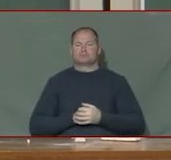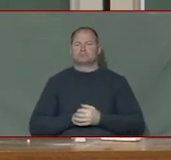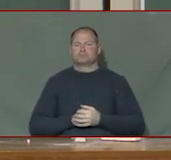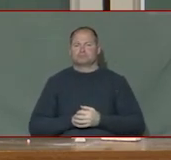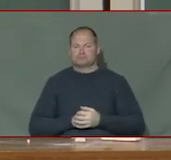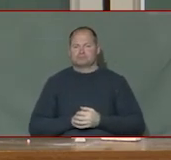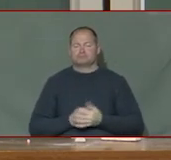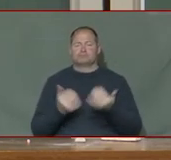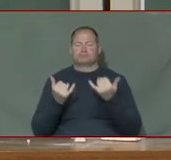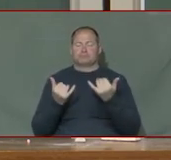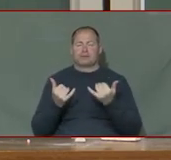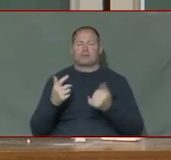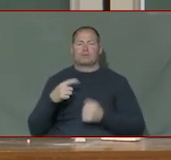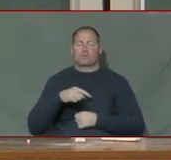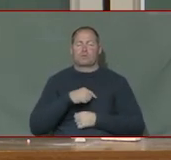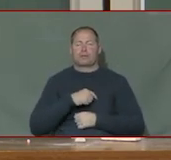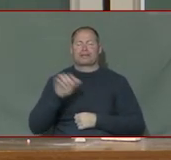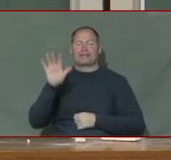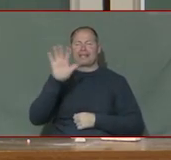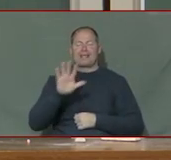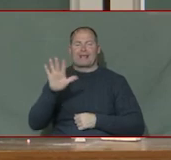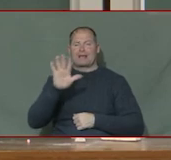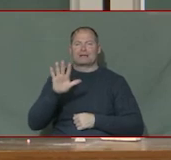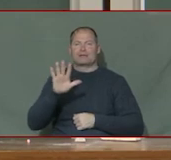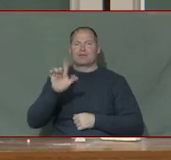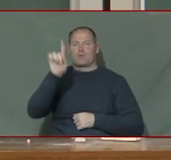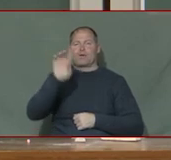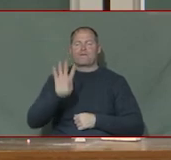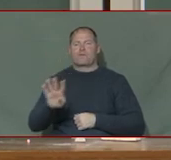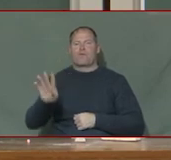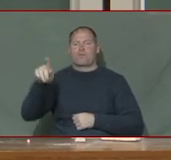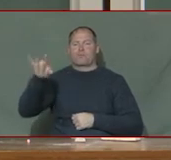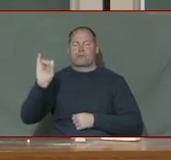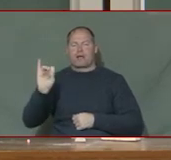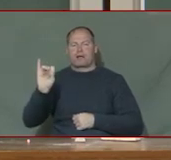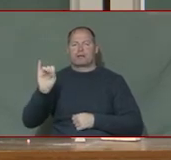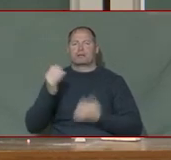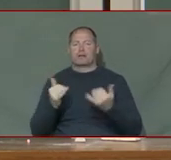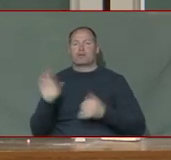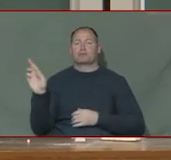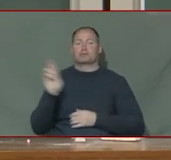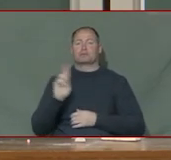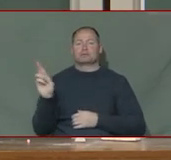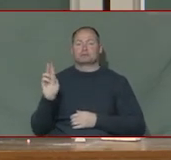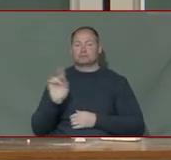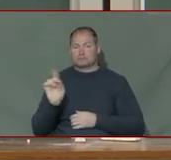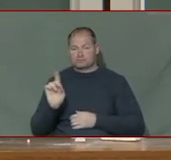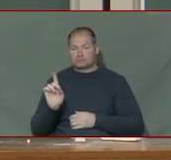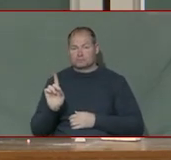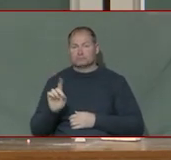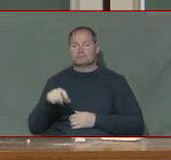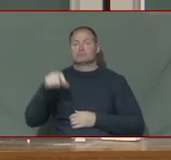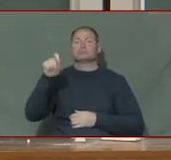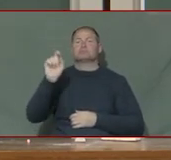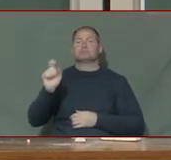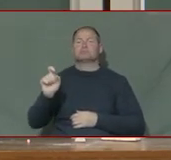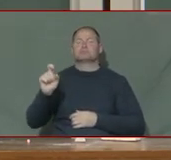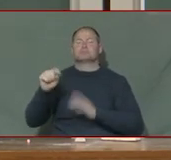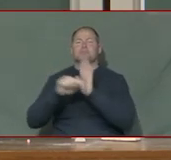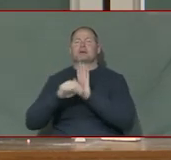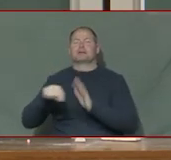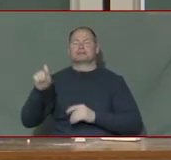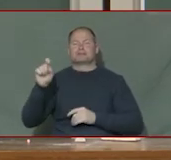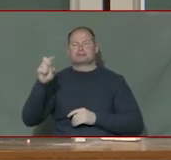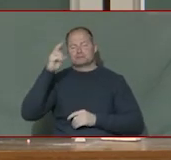a quarter pi. Now the radius is given as x minus x squared to be squared. That is